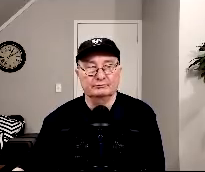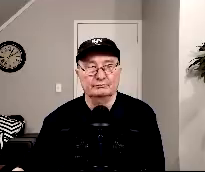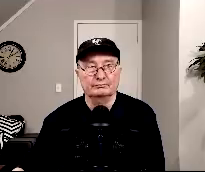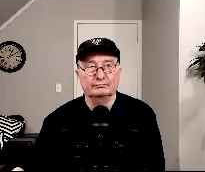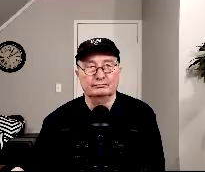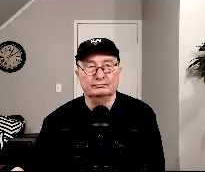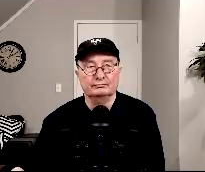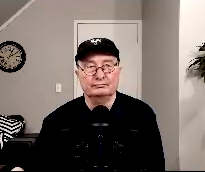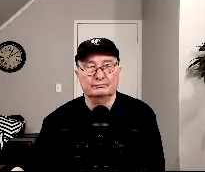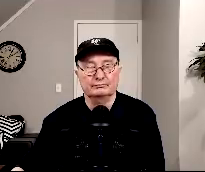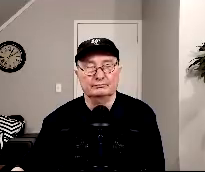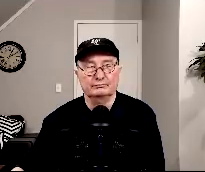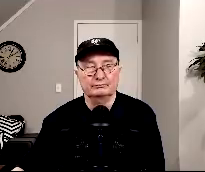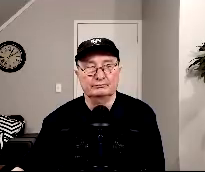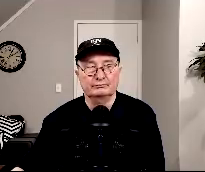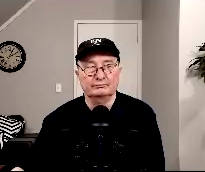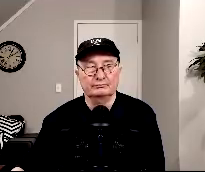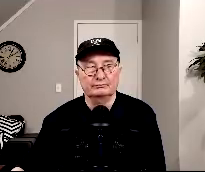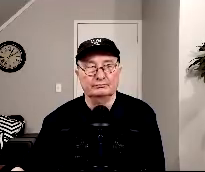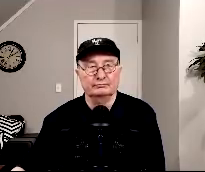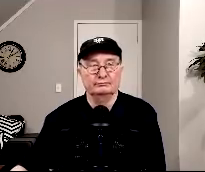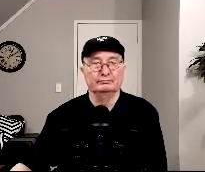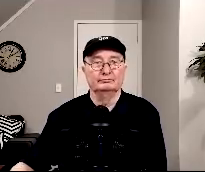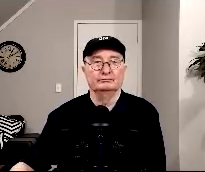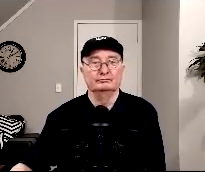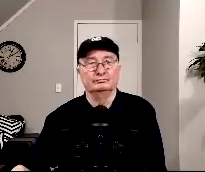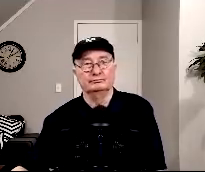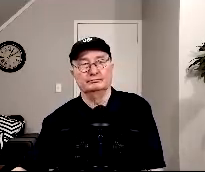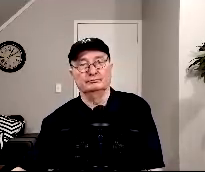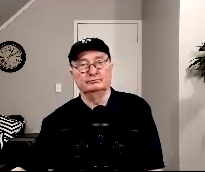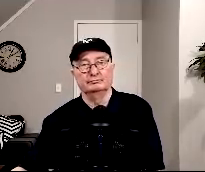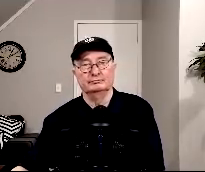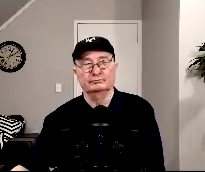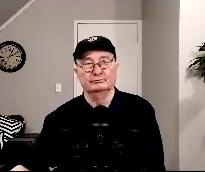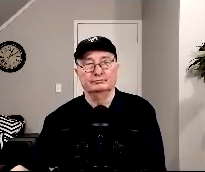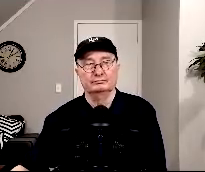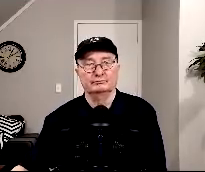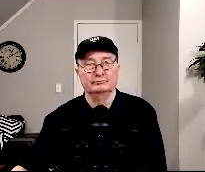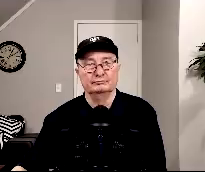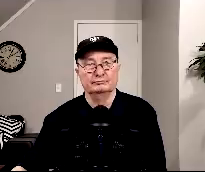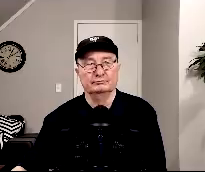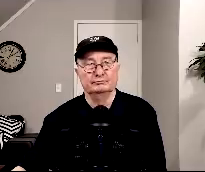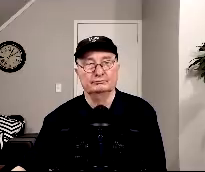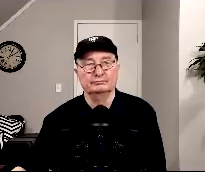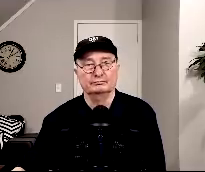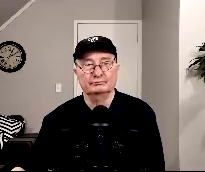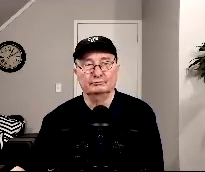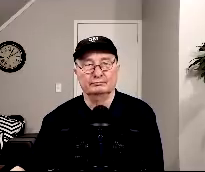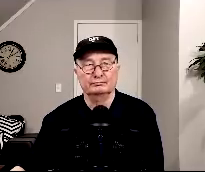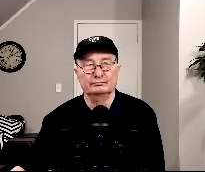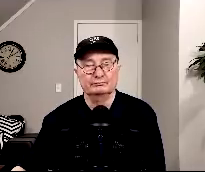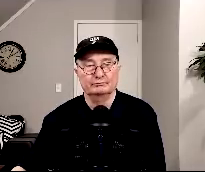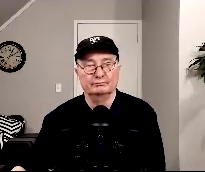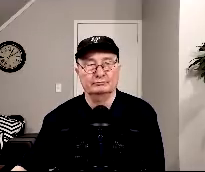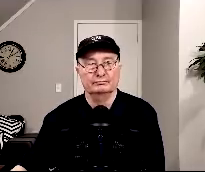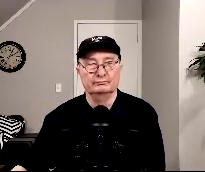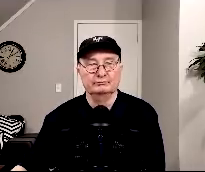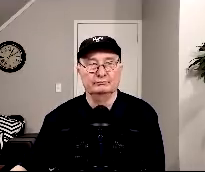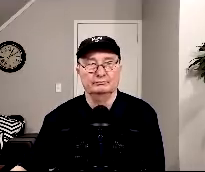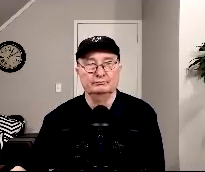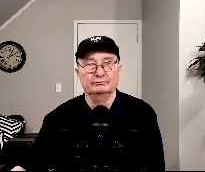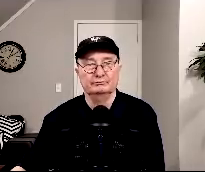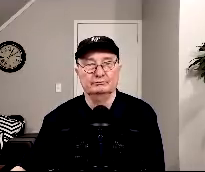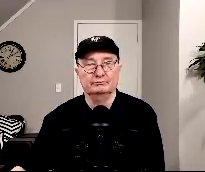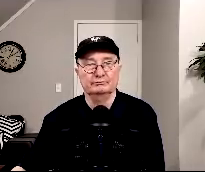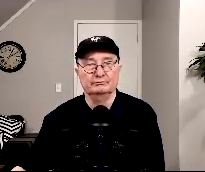as well, but what I'm wondering is it seems like there's two different viewpoints of looking at this, and I don't think at the Democratic National Convention this week we're going to